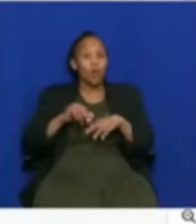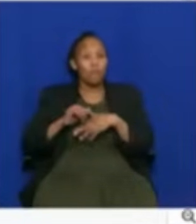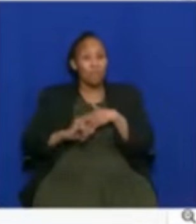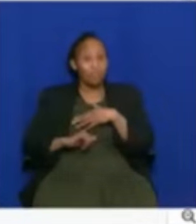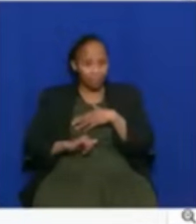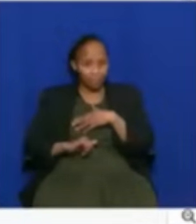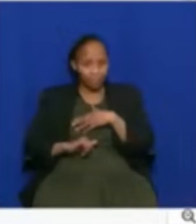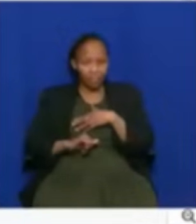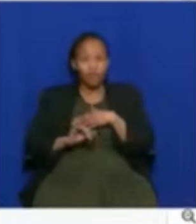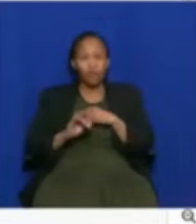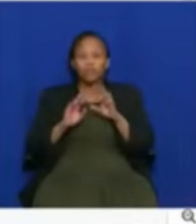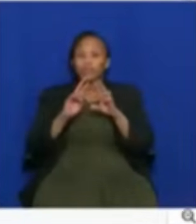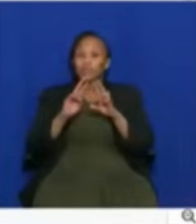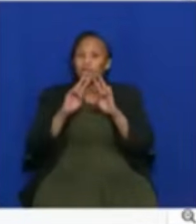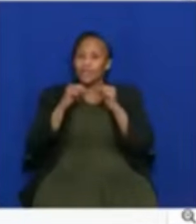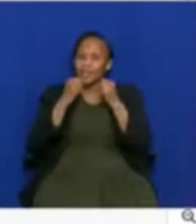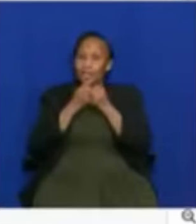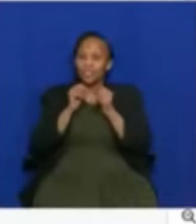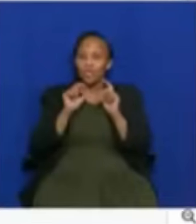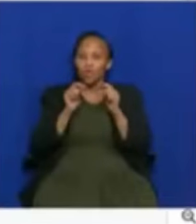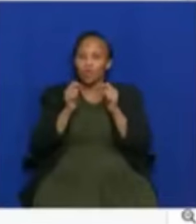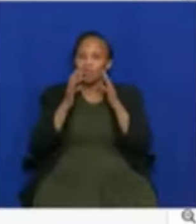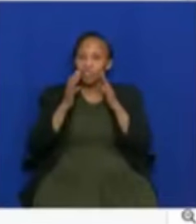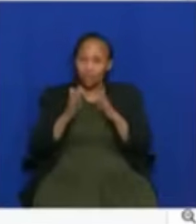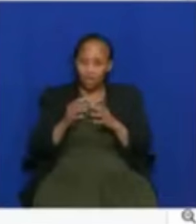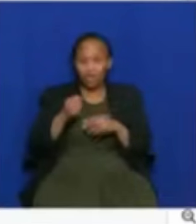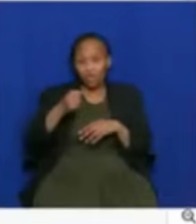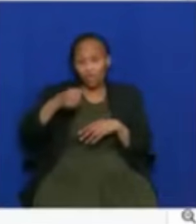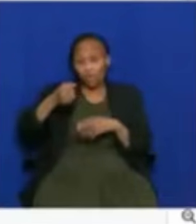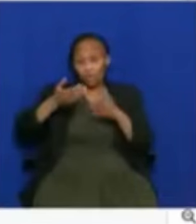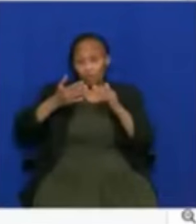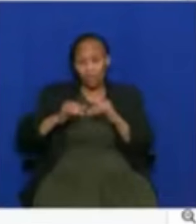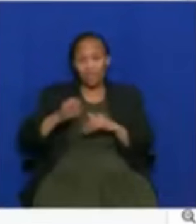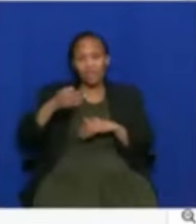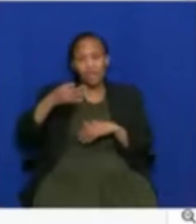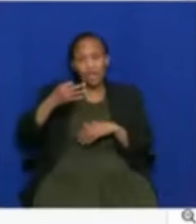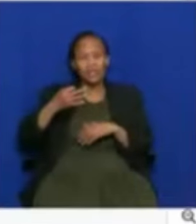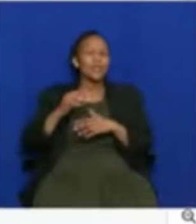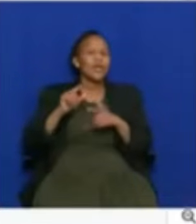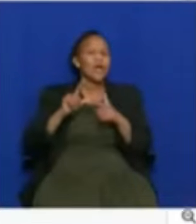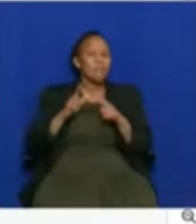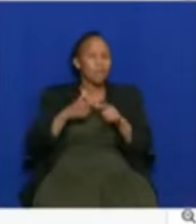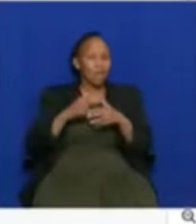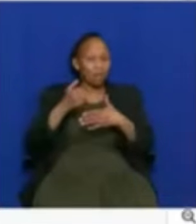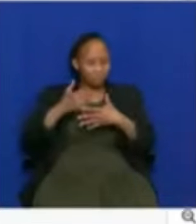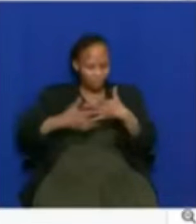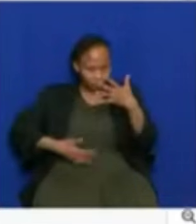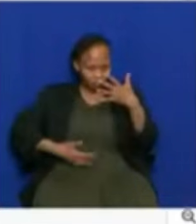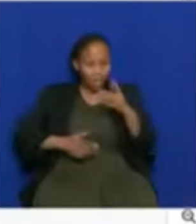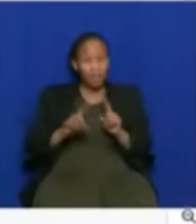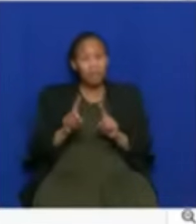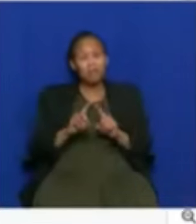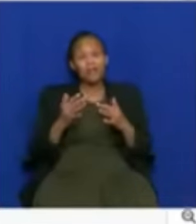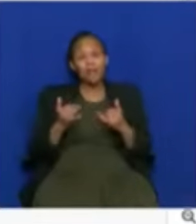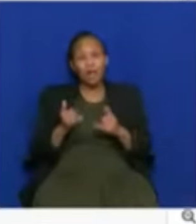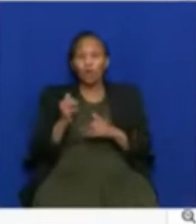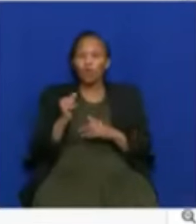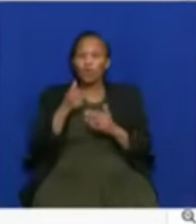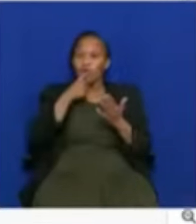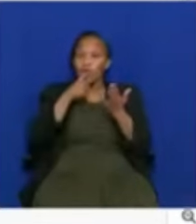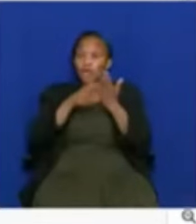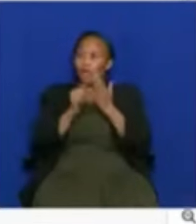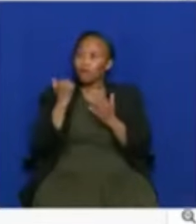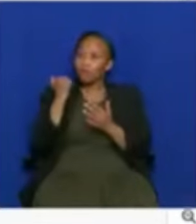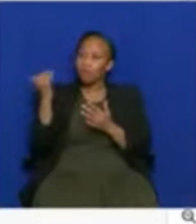Commissioner, on the 3rd of April, and so forth. But this is your starting summons, and it's to BMW. If you go to